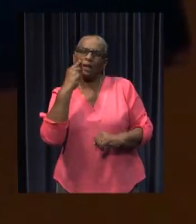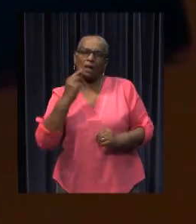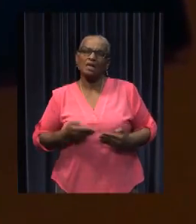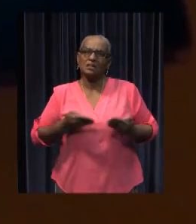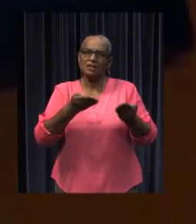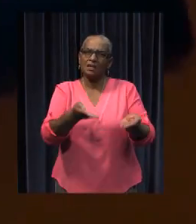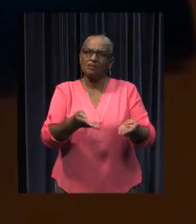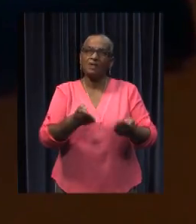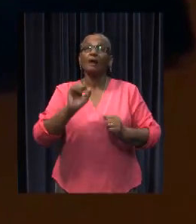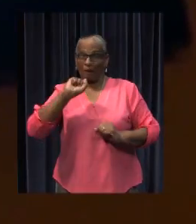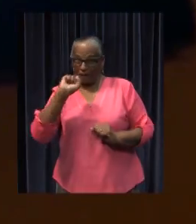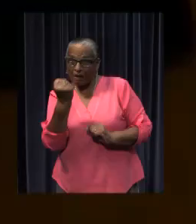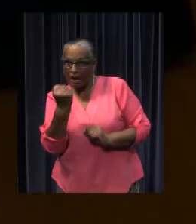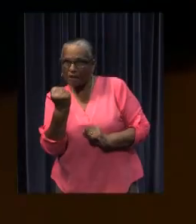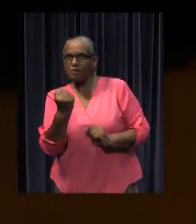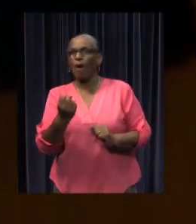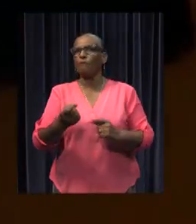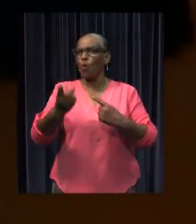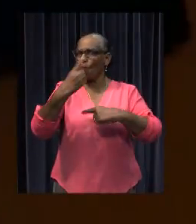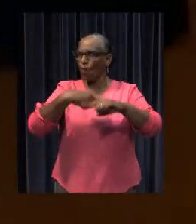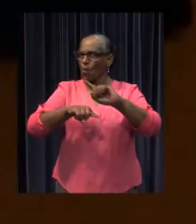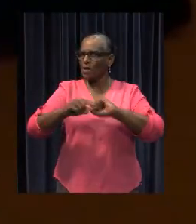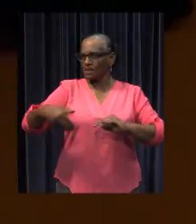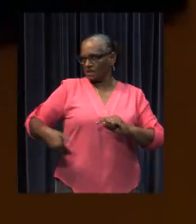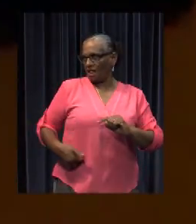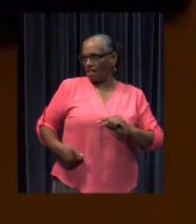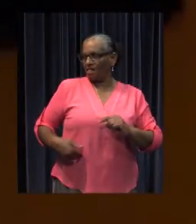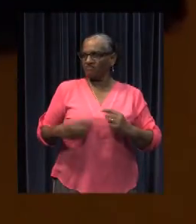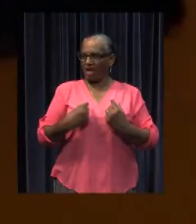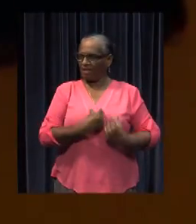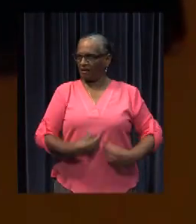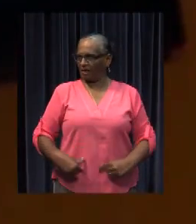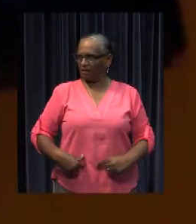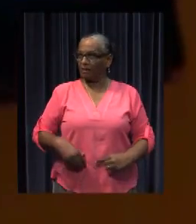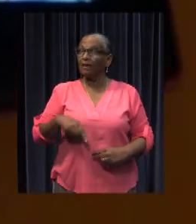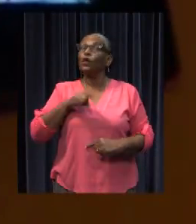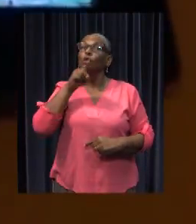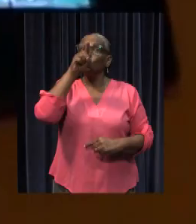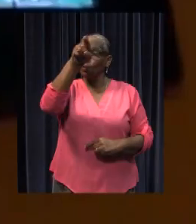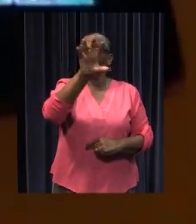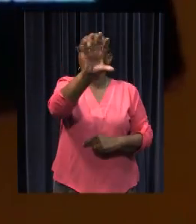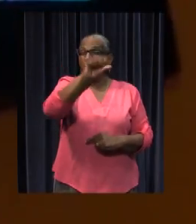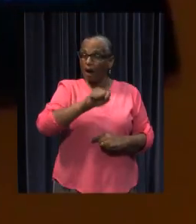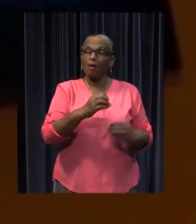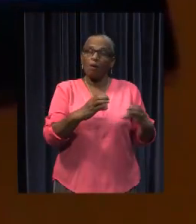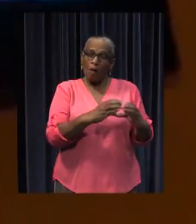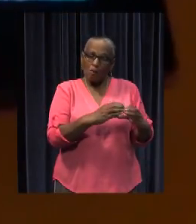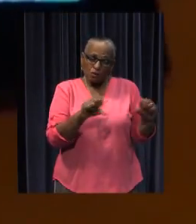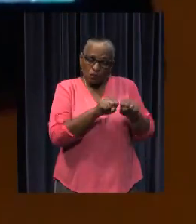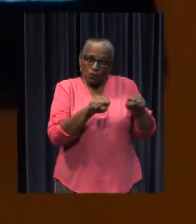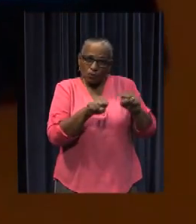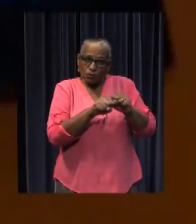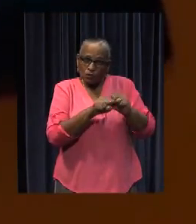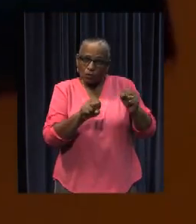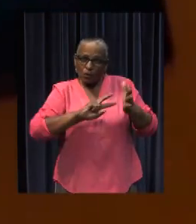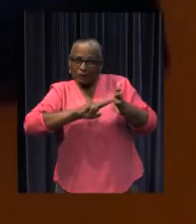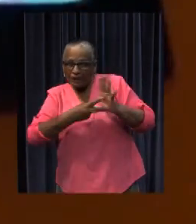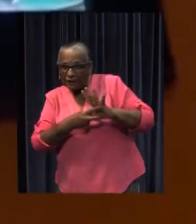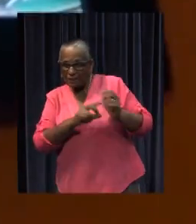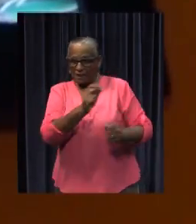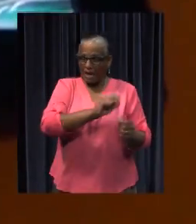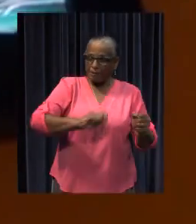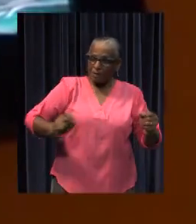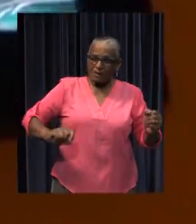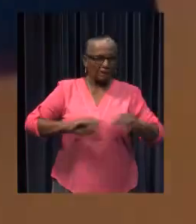patients to have one second chance. This should be possible through transplantation. To achieve this goal,